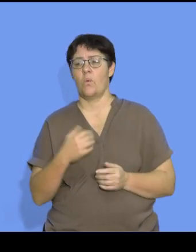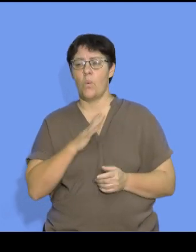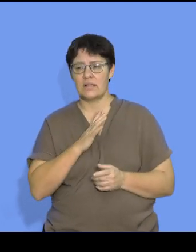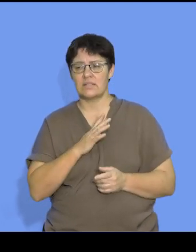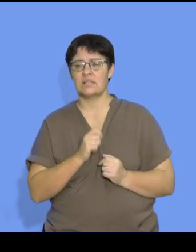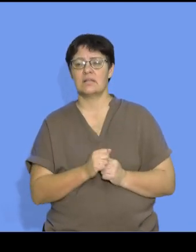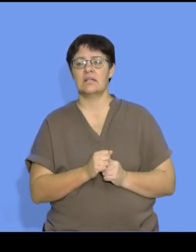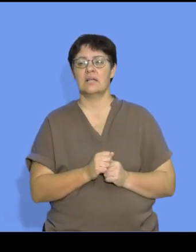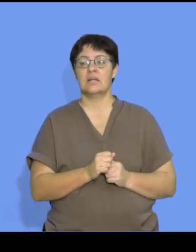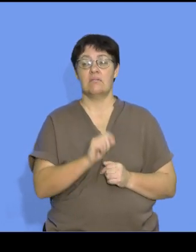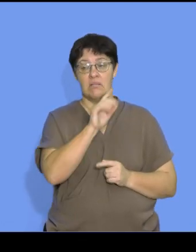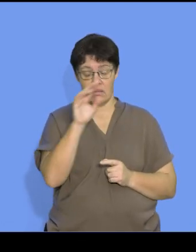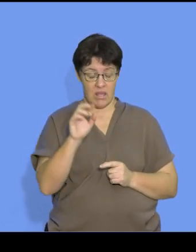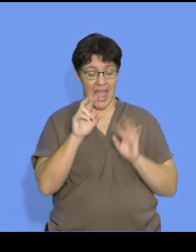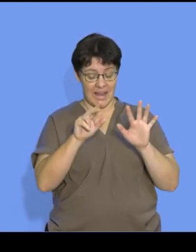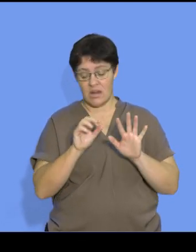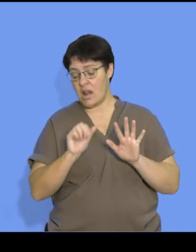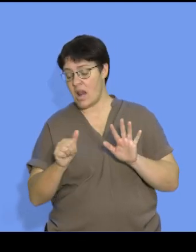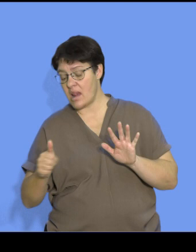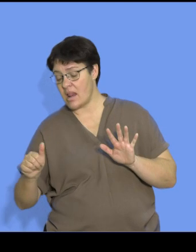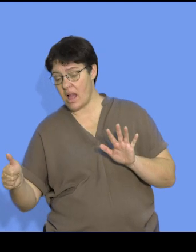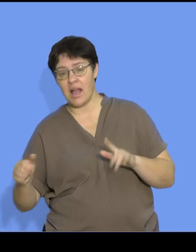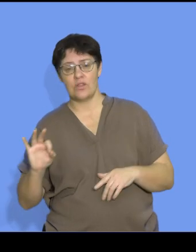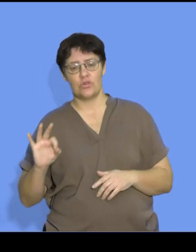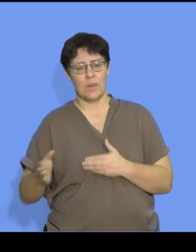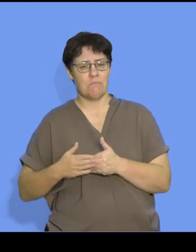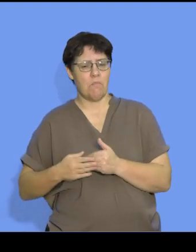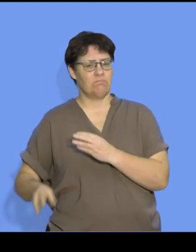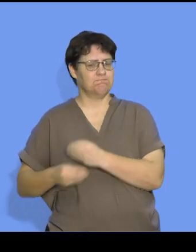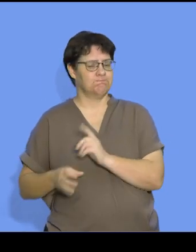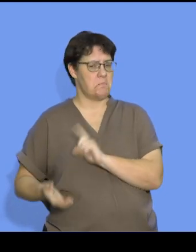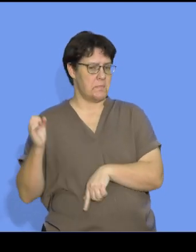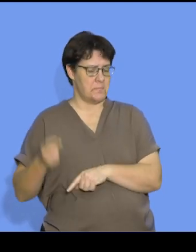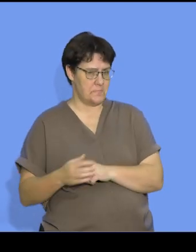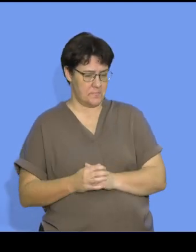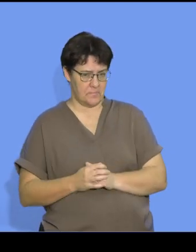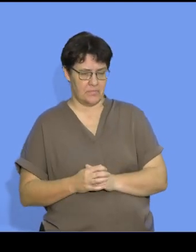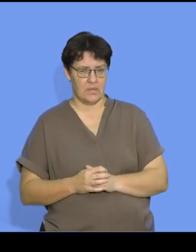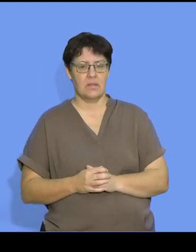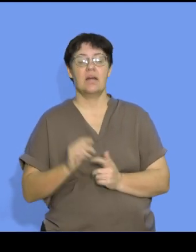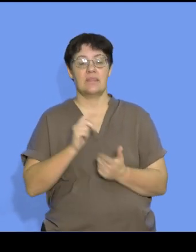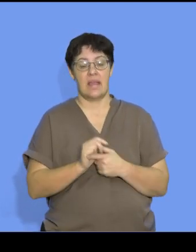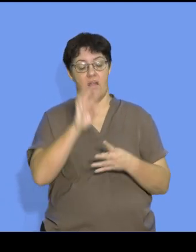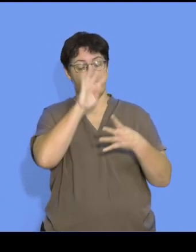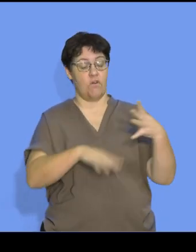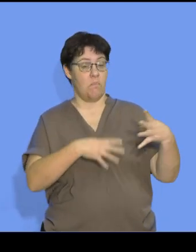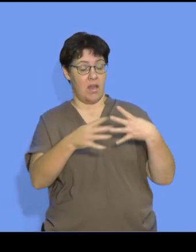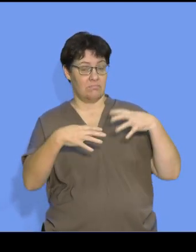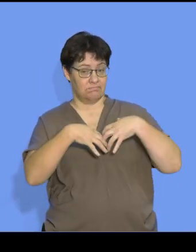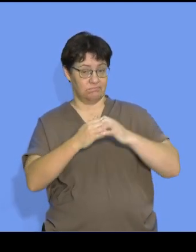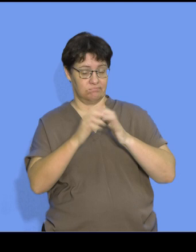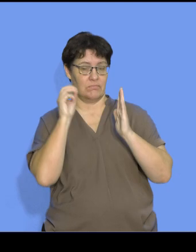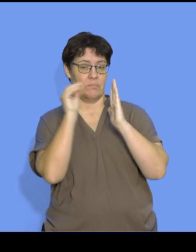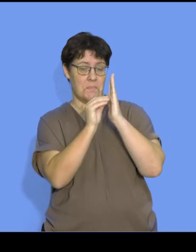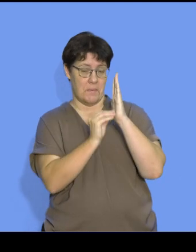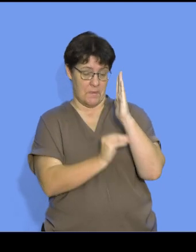the next 3 terms of the pattern. Then we are going to write down the formula for the nth term.